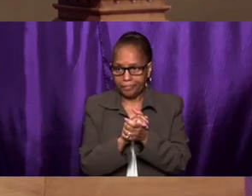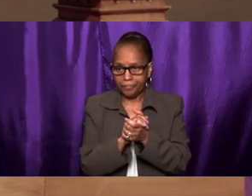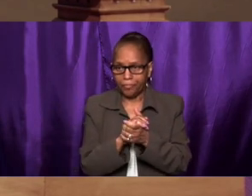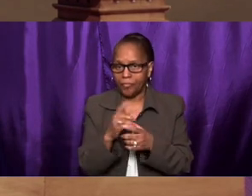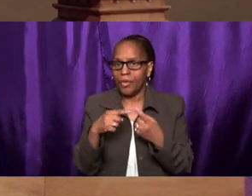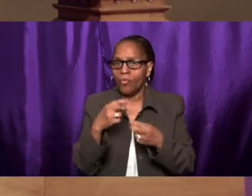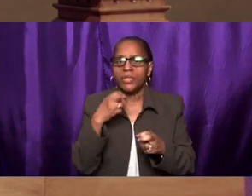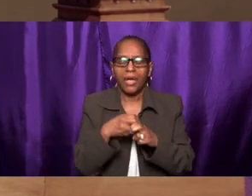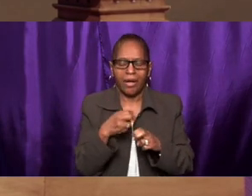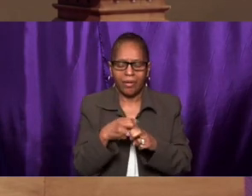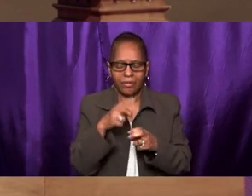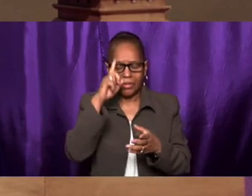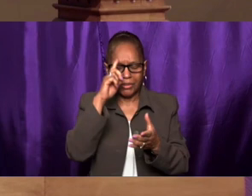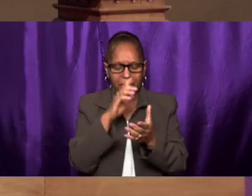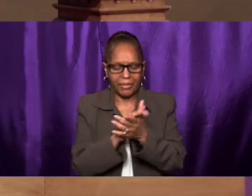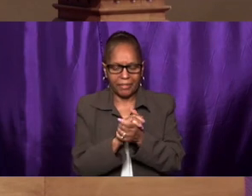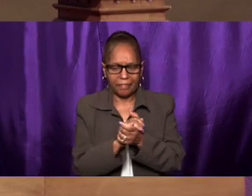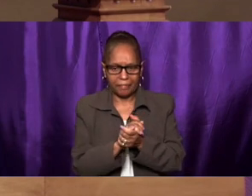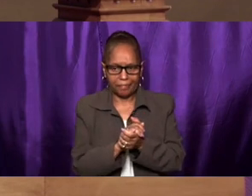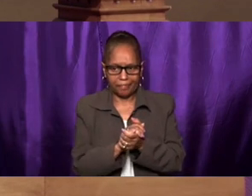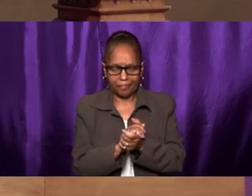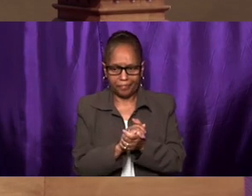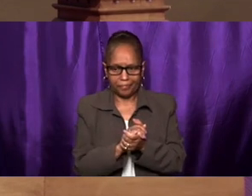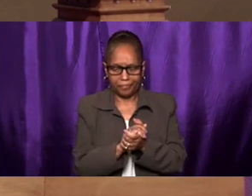when it's hard to believe?